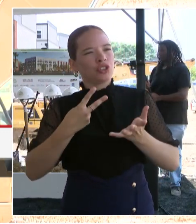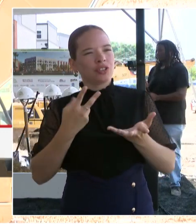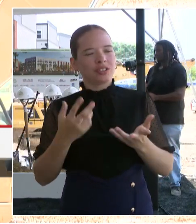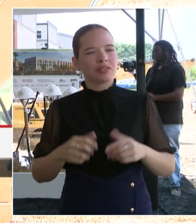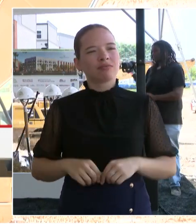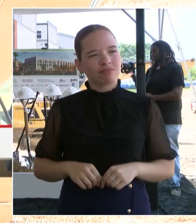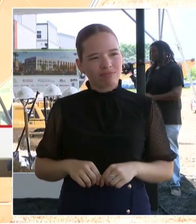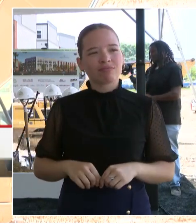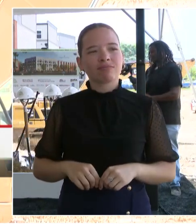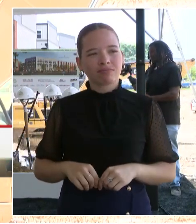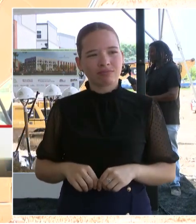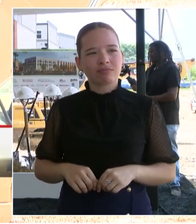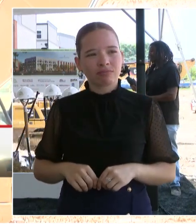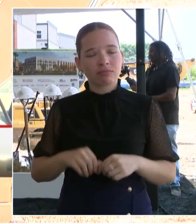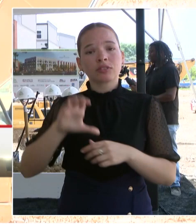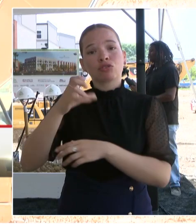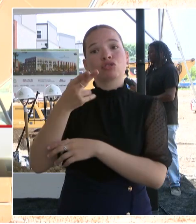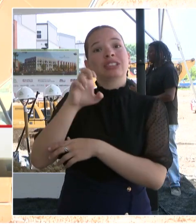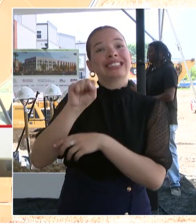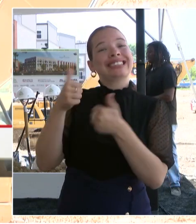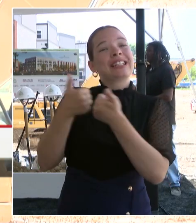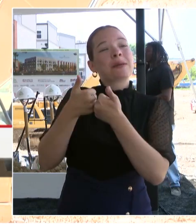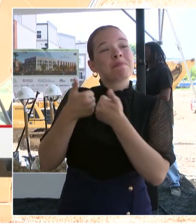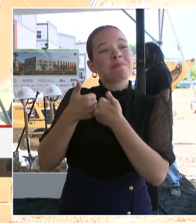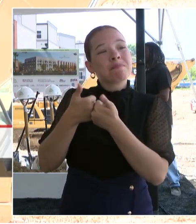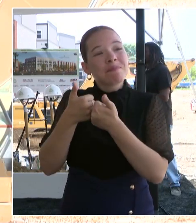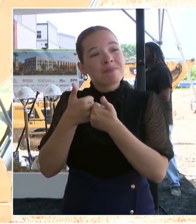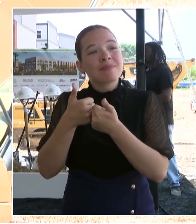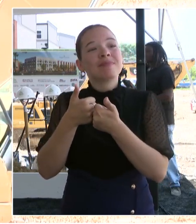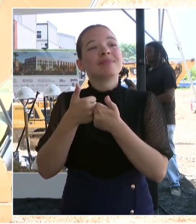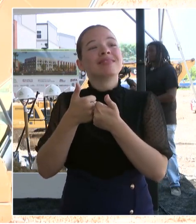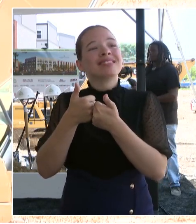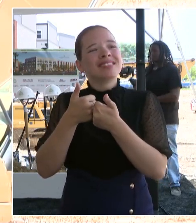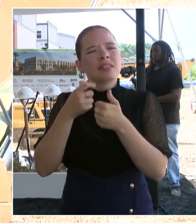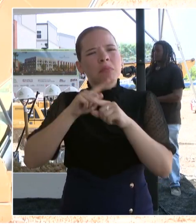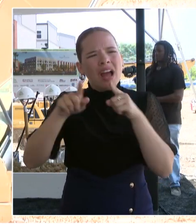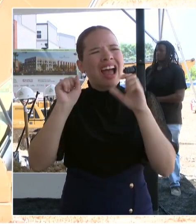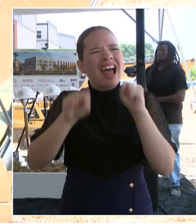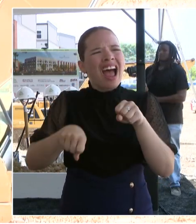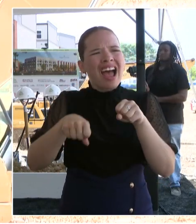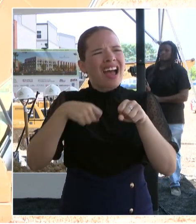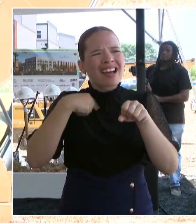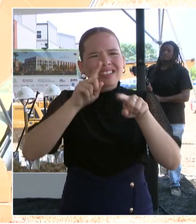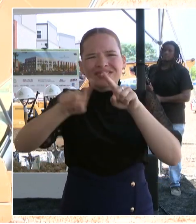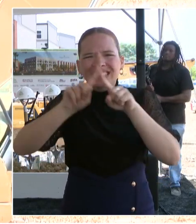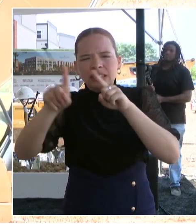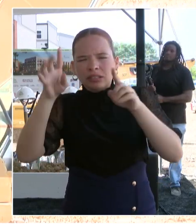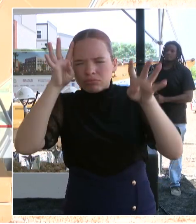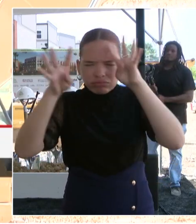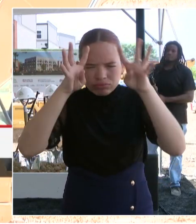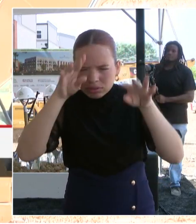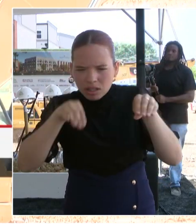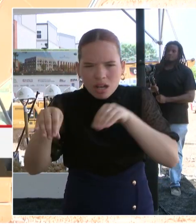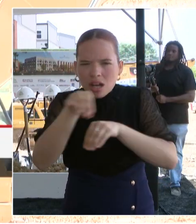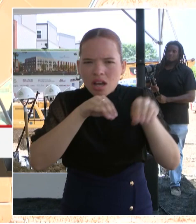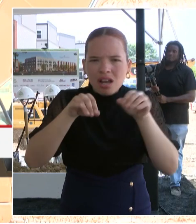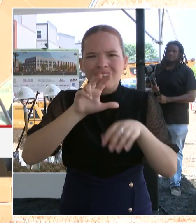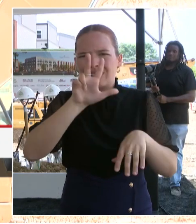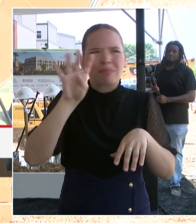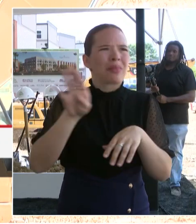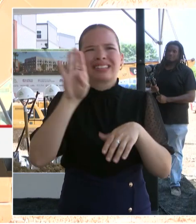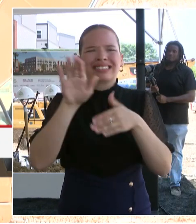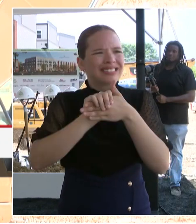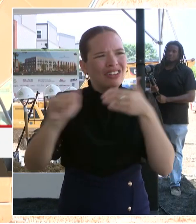in, has over 3 billion moves. Just ponder that for a moment. But what it takes is